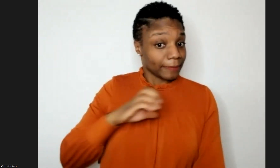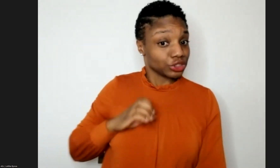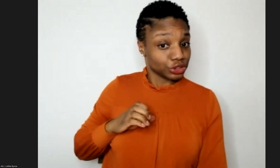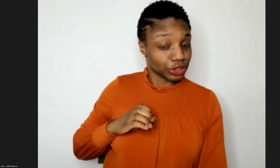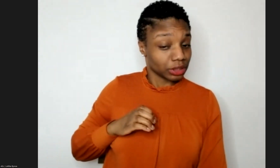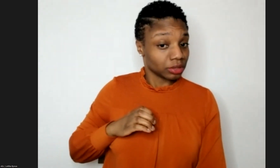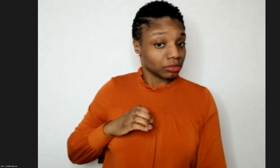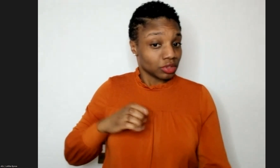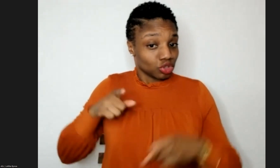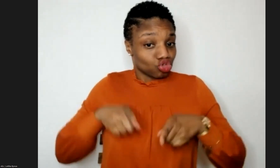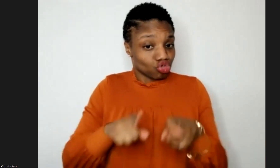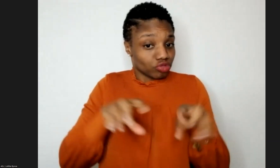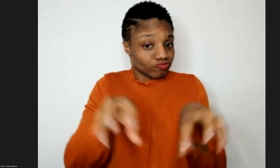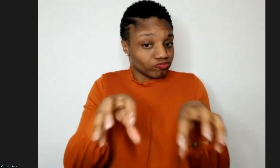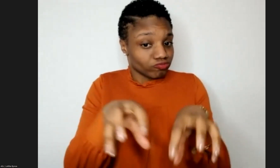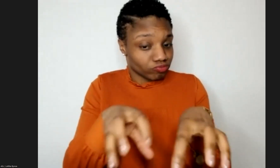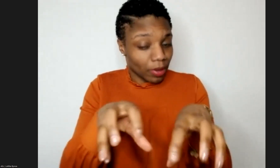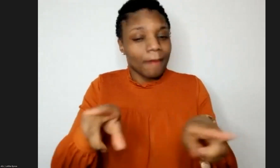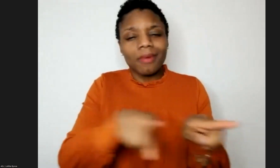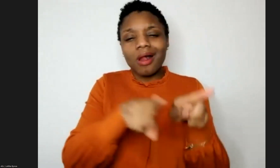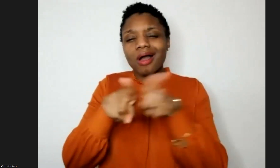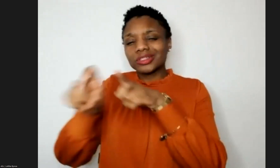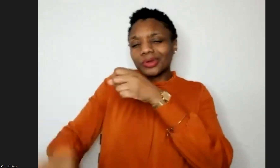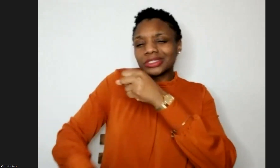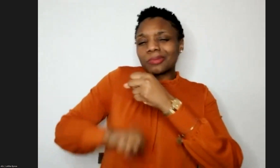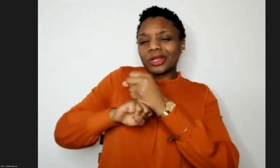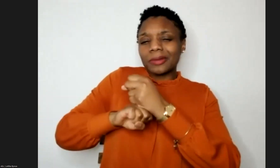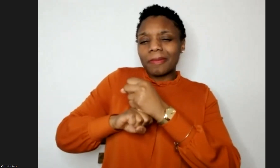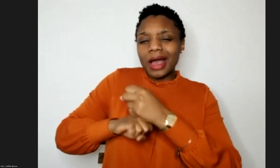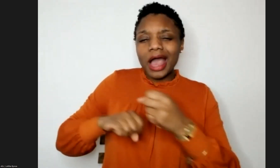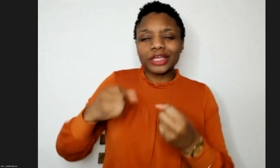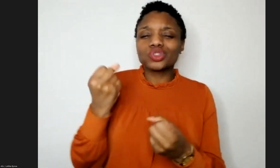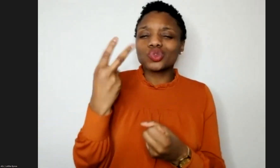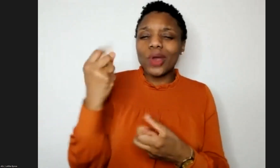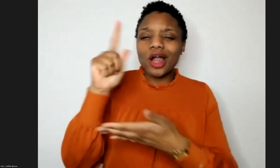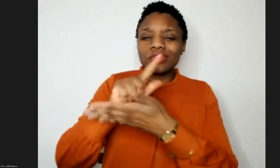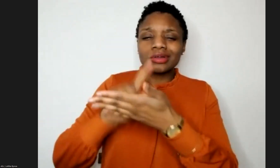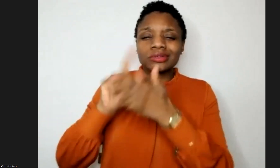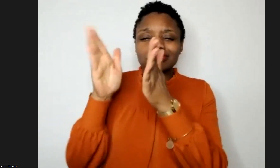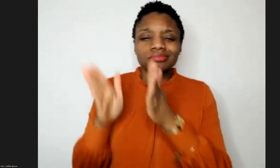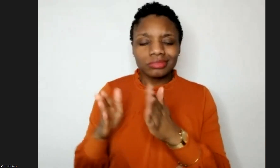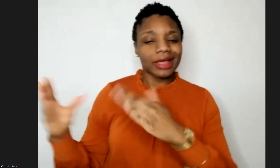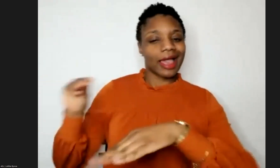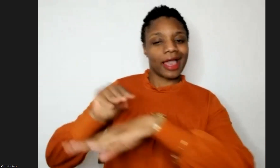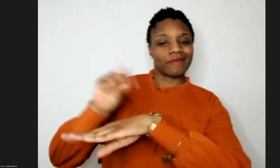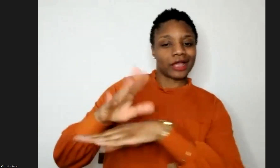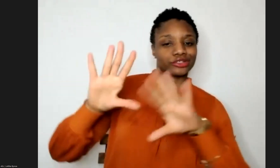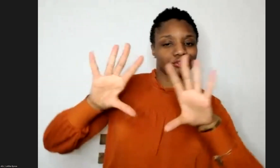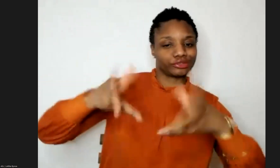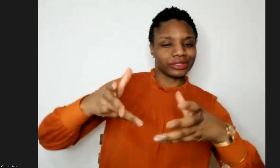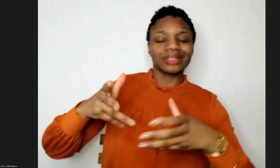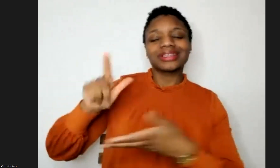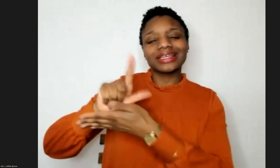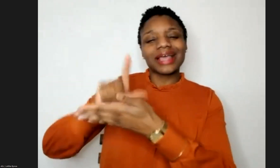its work. But we're also supported by a group of 12 attorneys called the Siting Practitioners Advisory Group. So these are attorneys with, in some